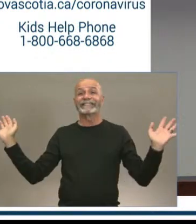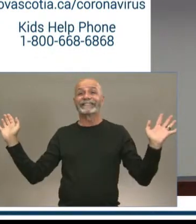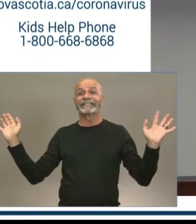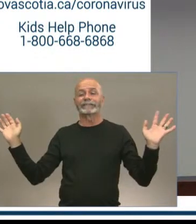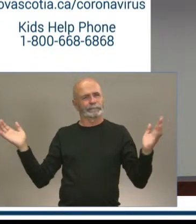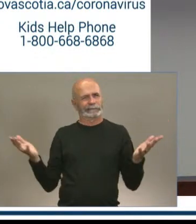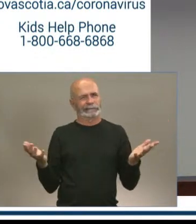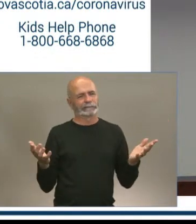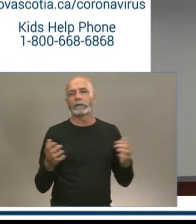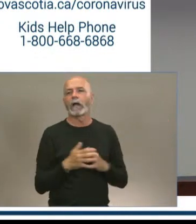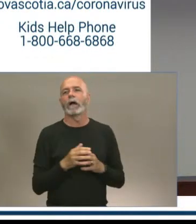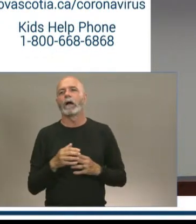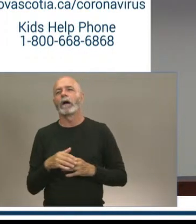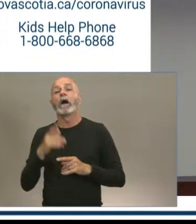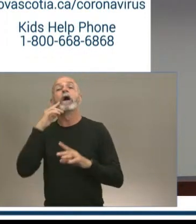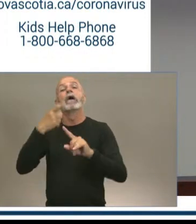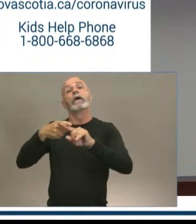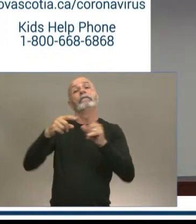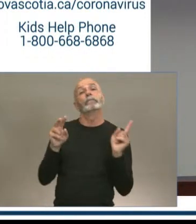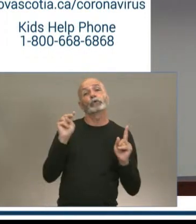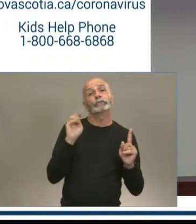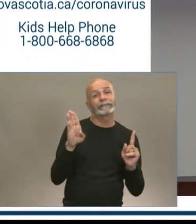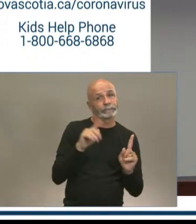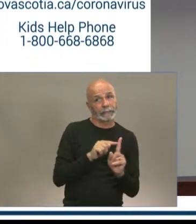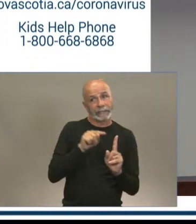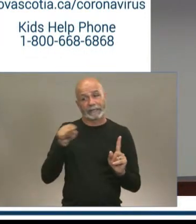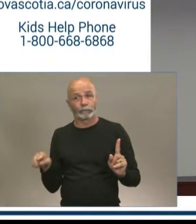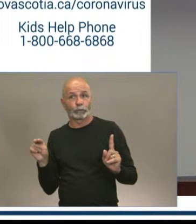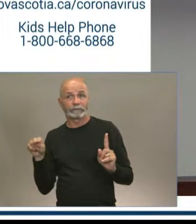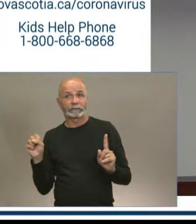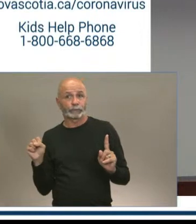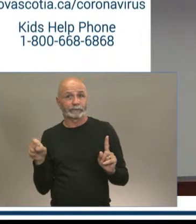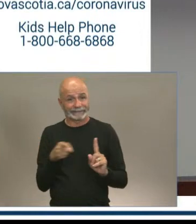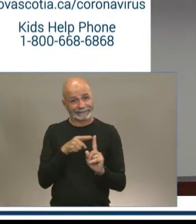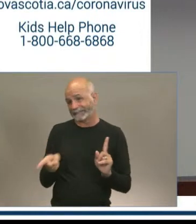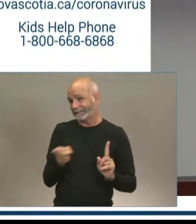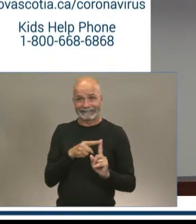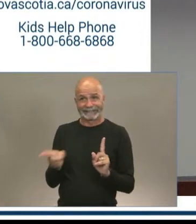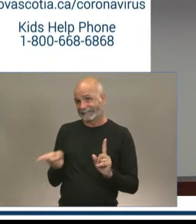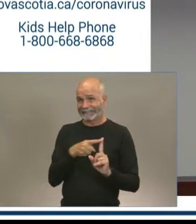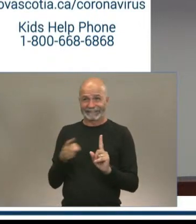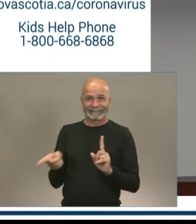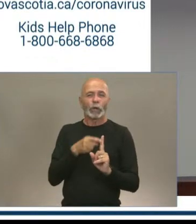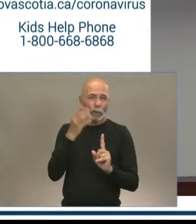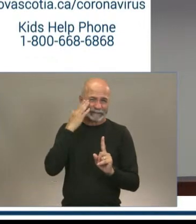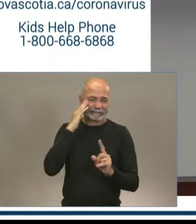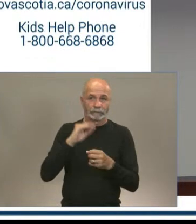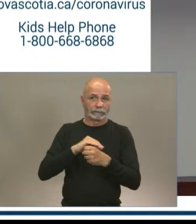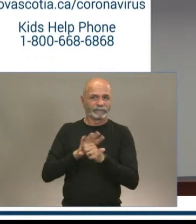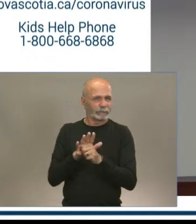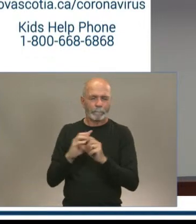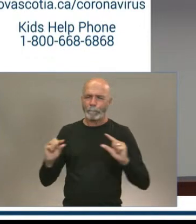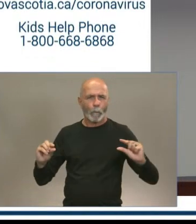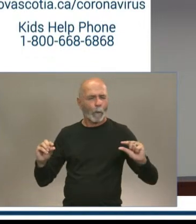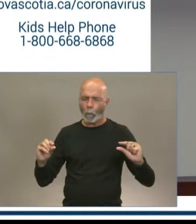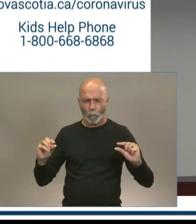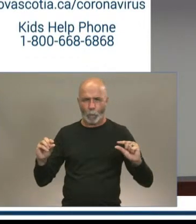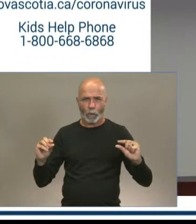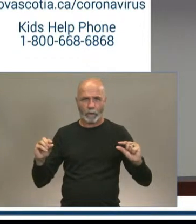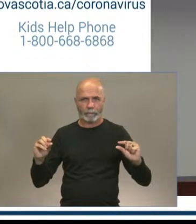back and forth through New Brunswick, Nova Scotia. We know that both provinces, the epidemiology is very low, so we're really not taking